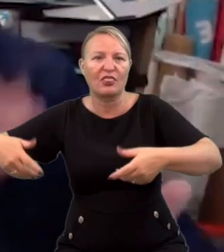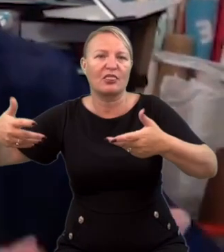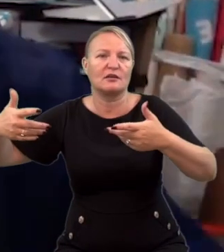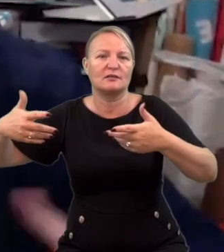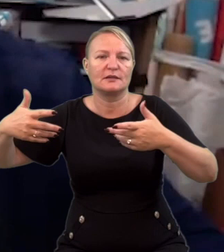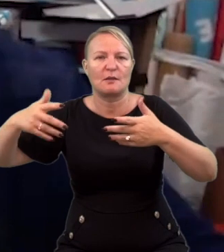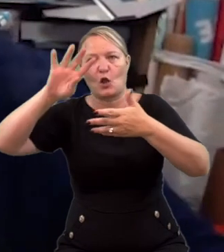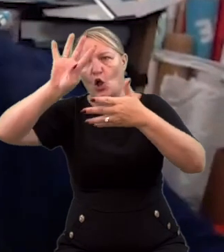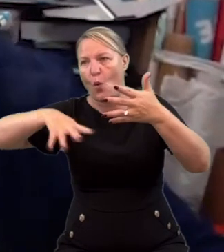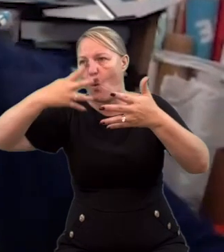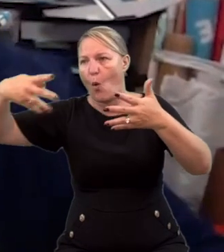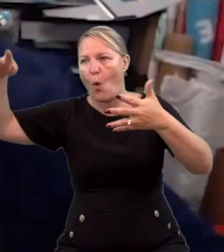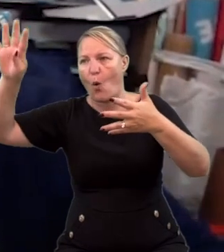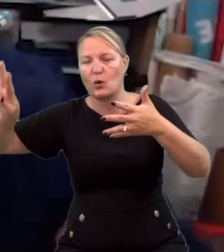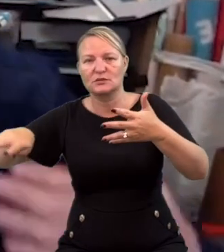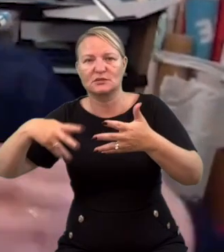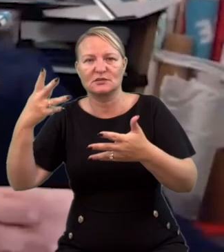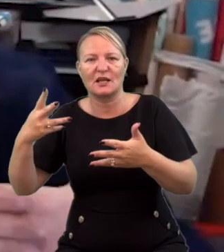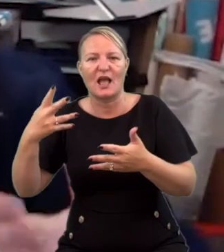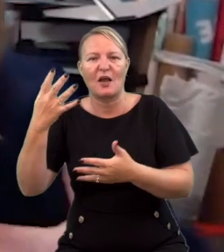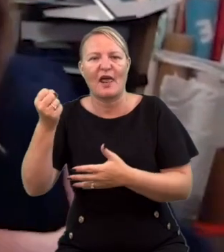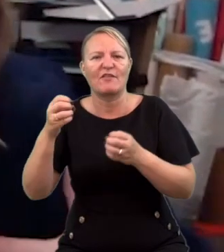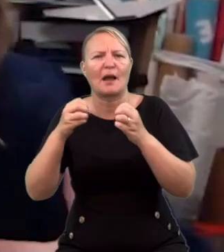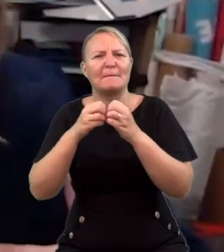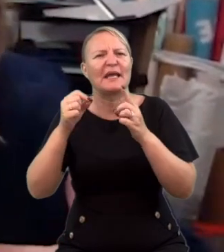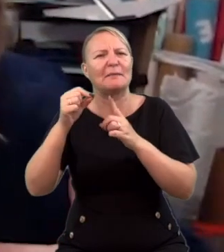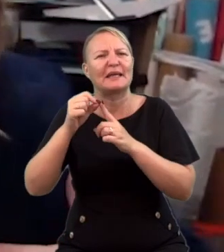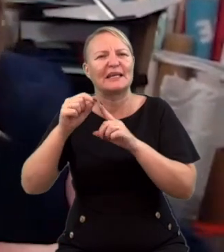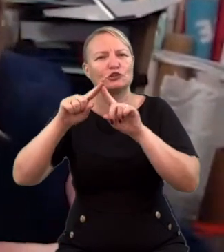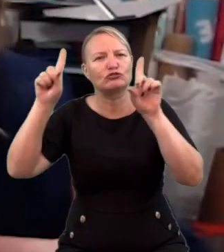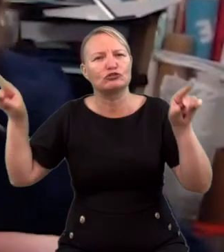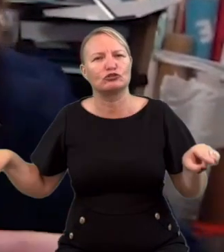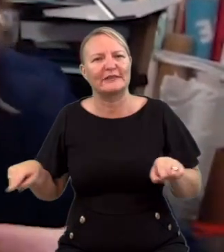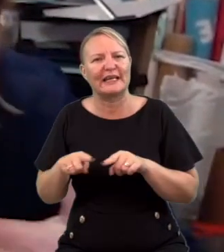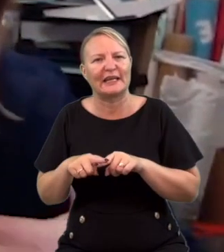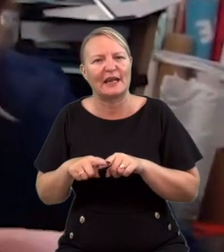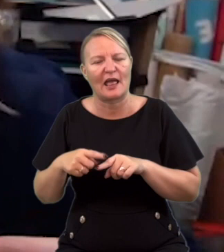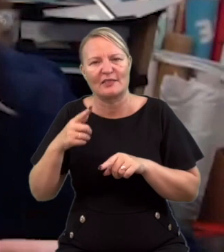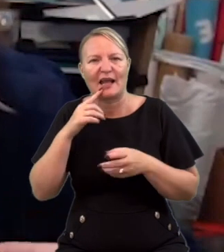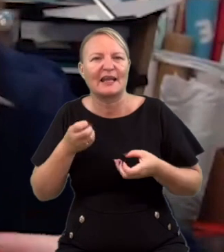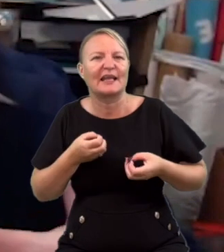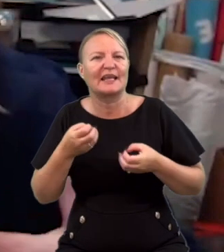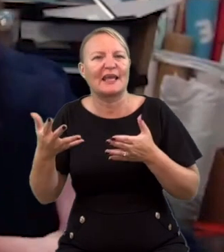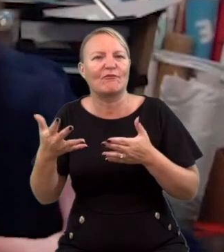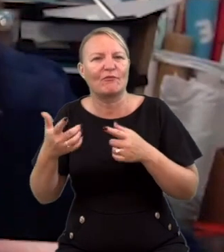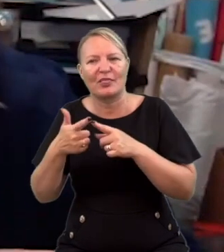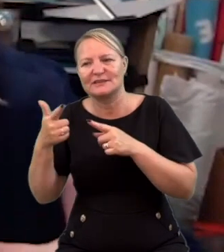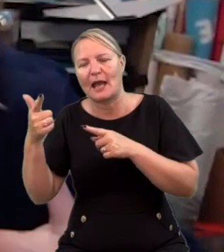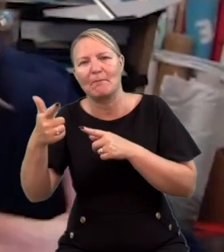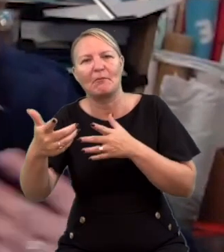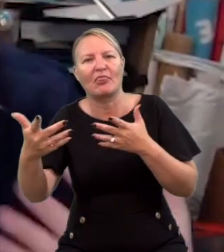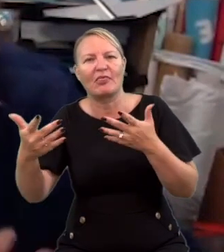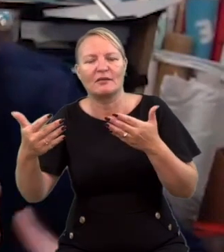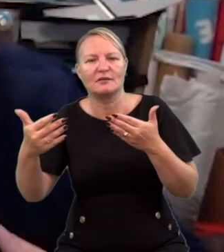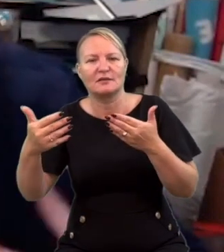back cloth. It's made out of a gauze, and behind the gauze is something called the BP screen. So that allows us to create a depth which gives